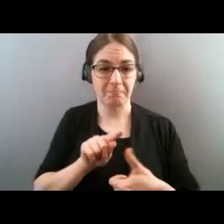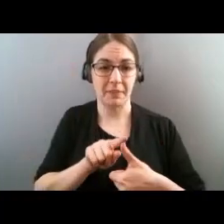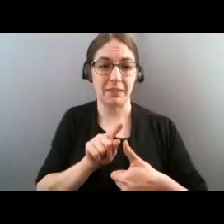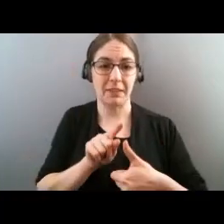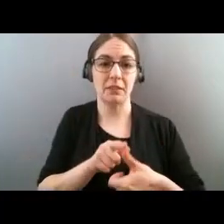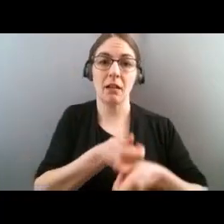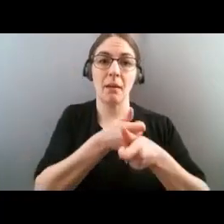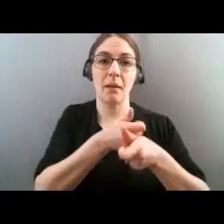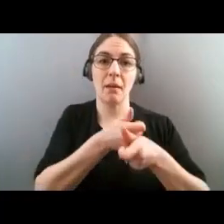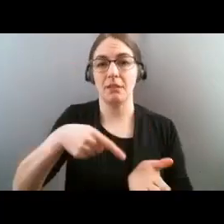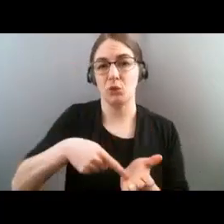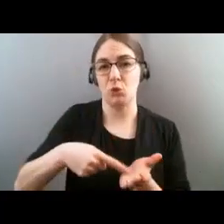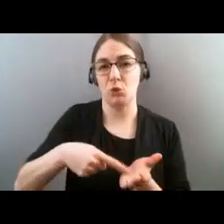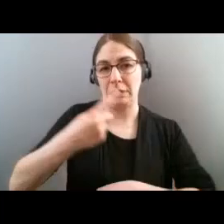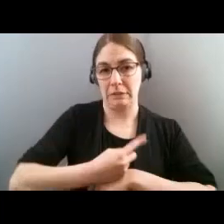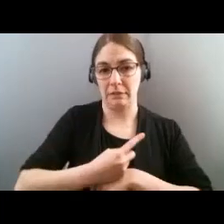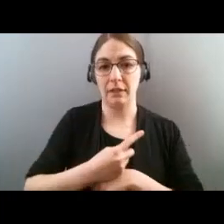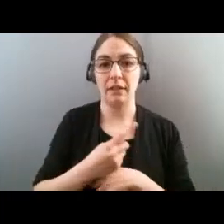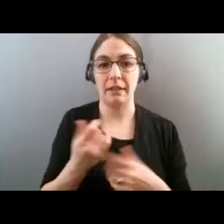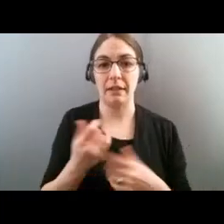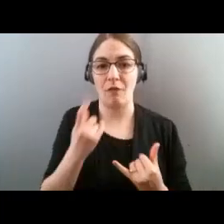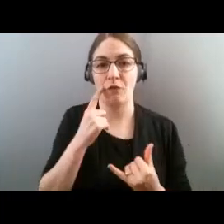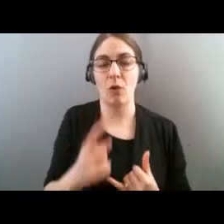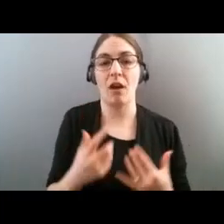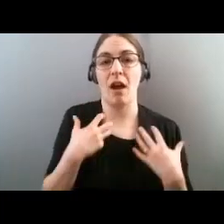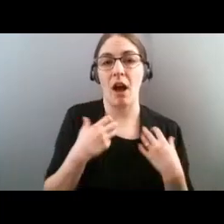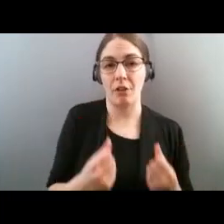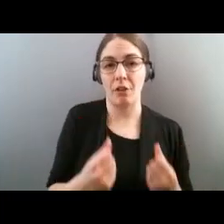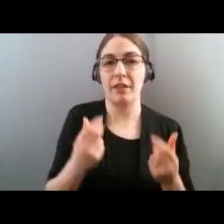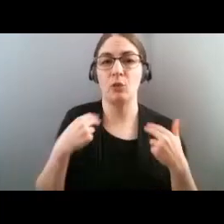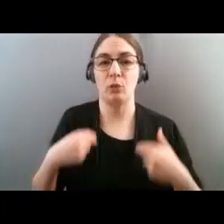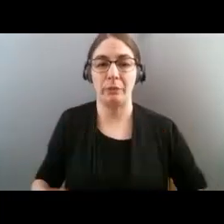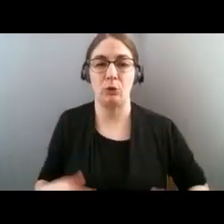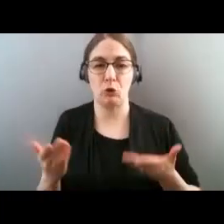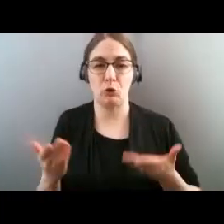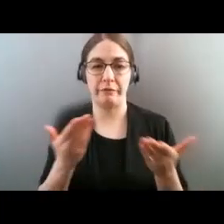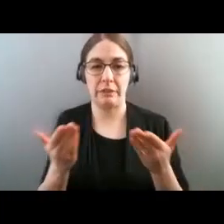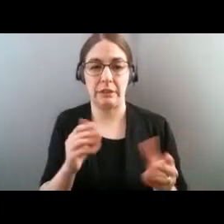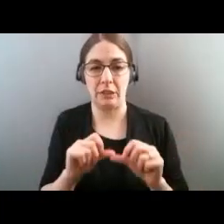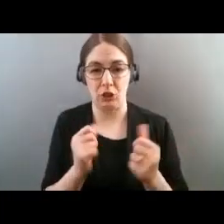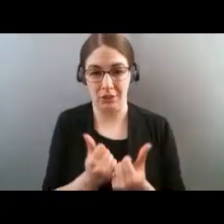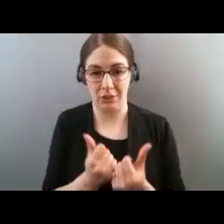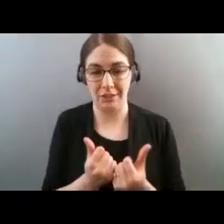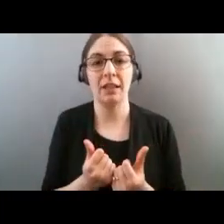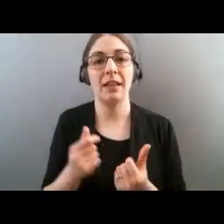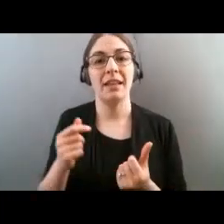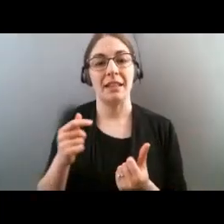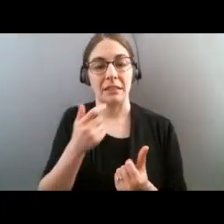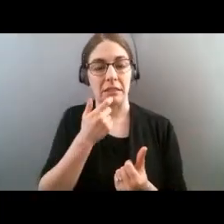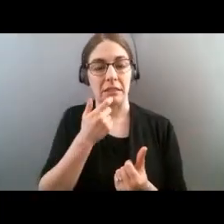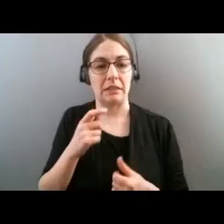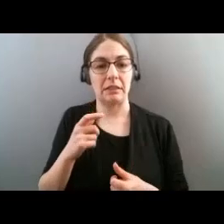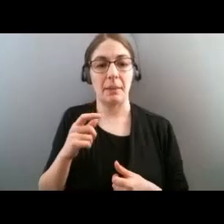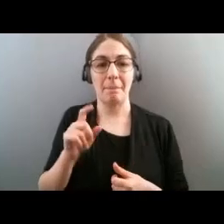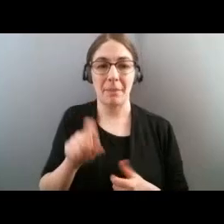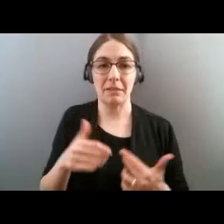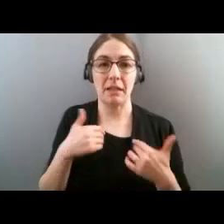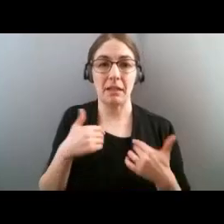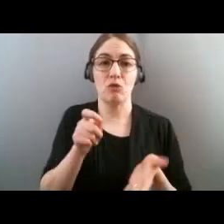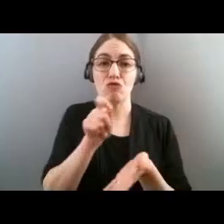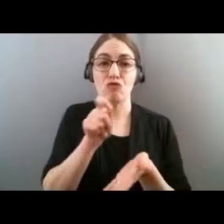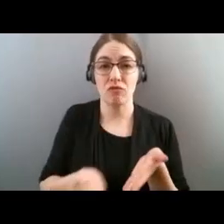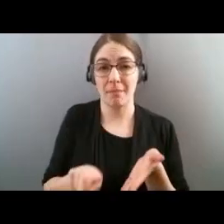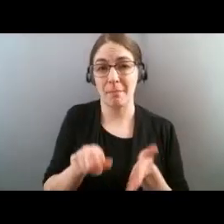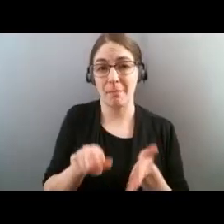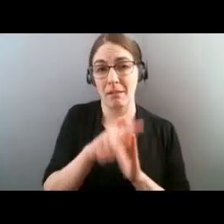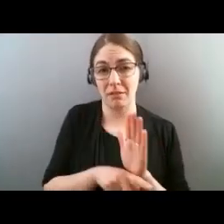this time for health and human services agencies, where it says that they must have written policies in place